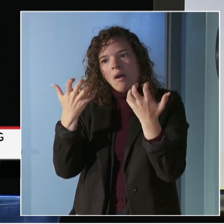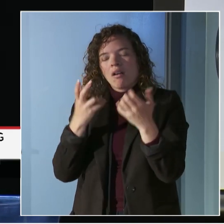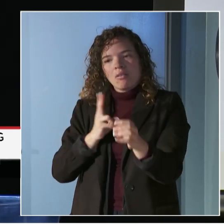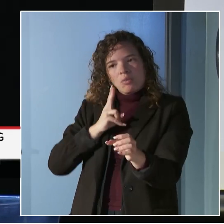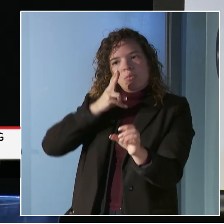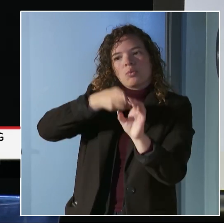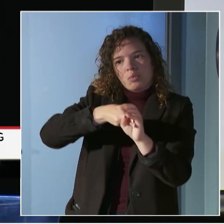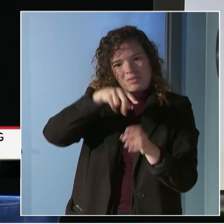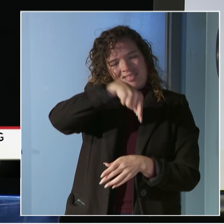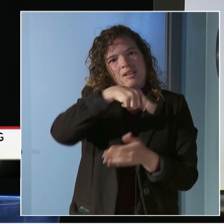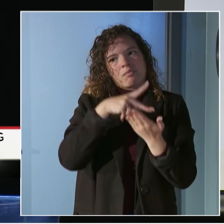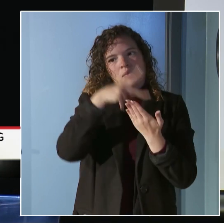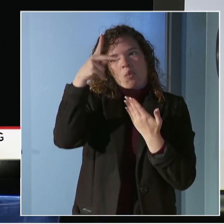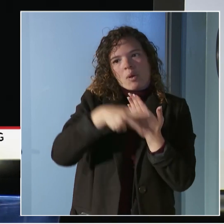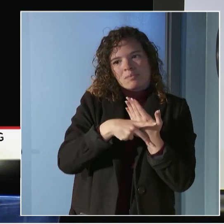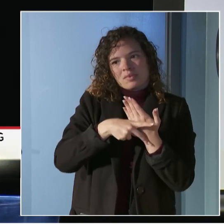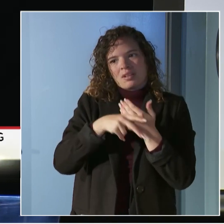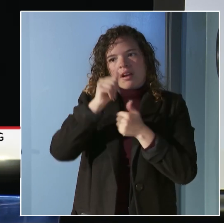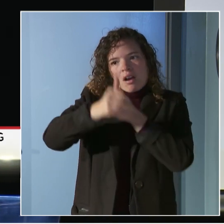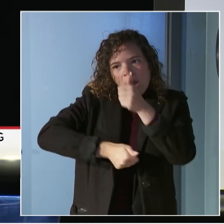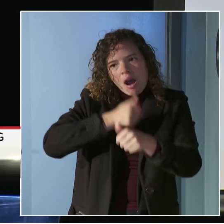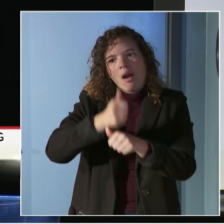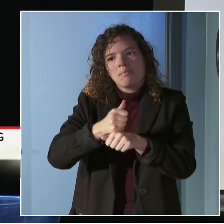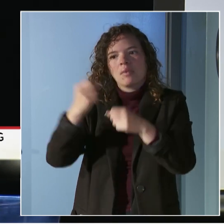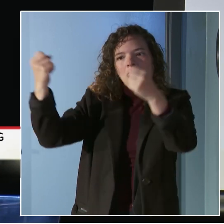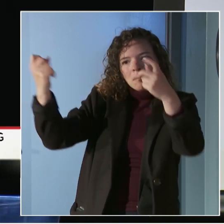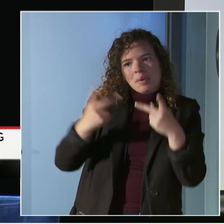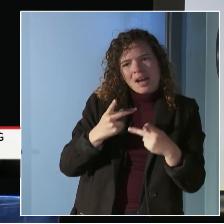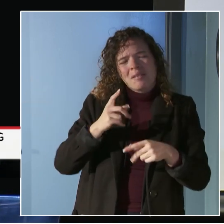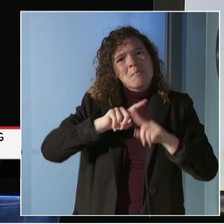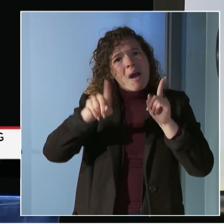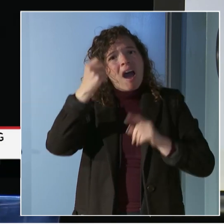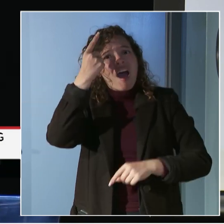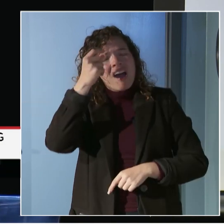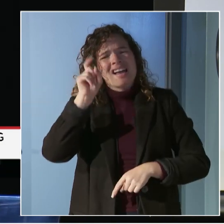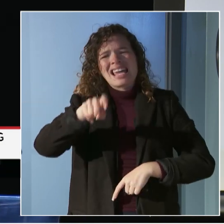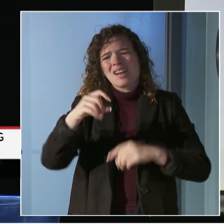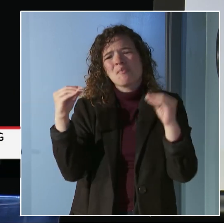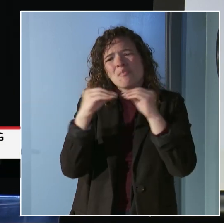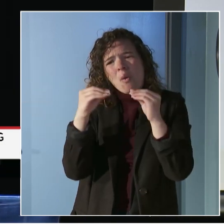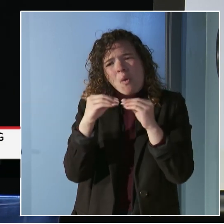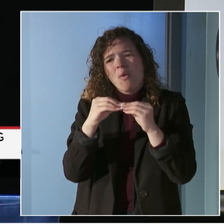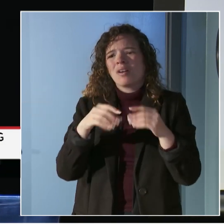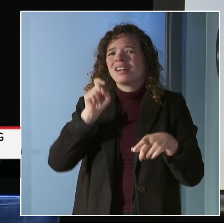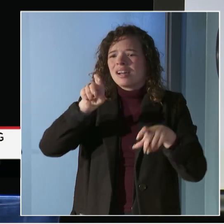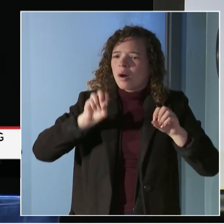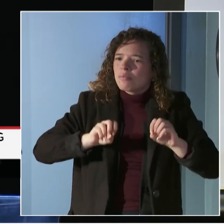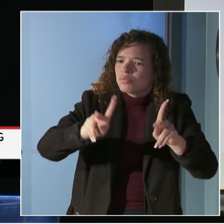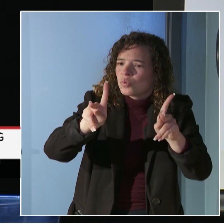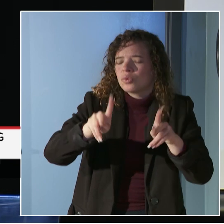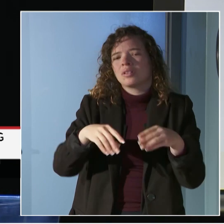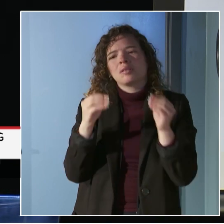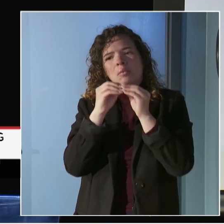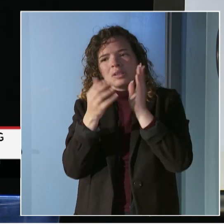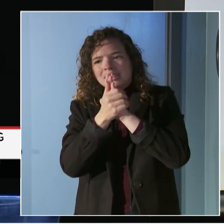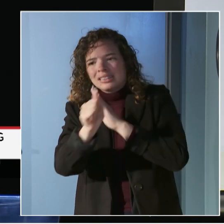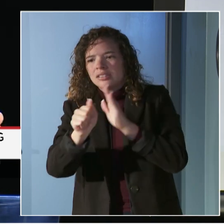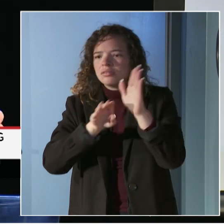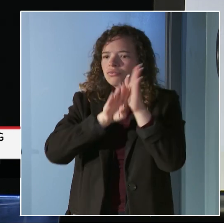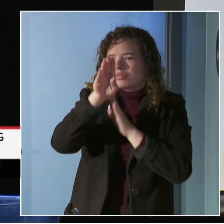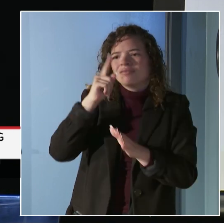they need more. They need alternative pathways to build skills and careers in the arts and in